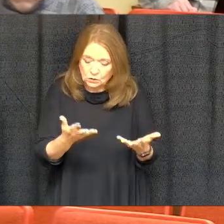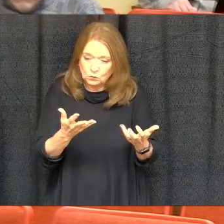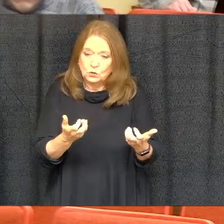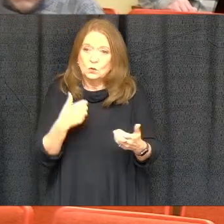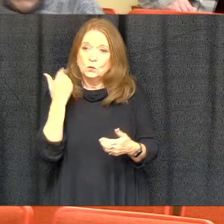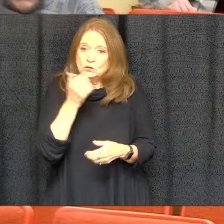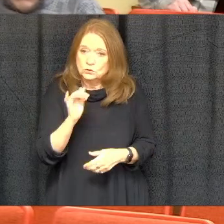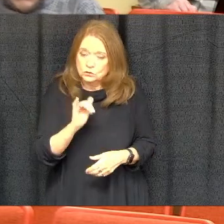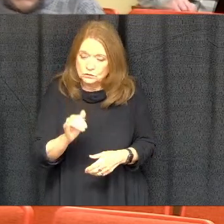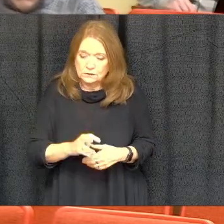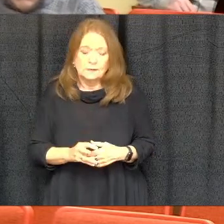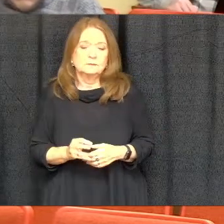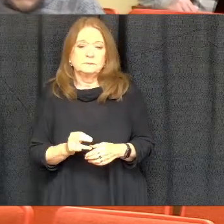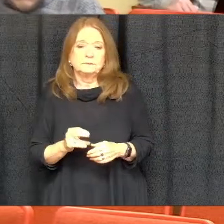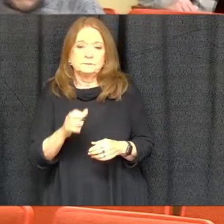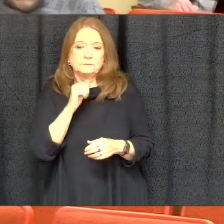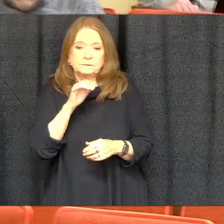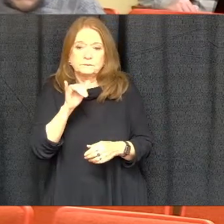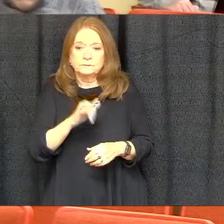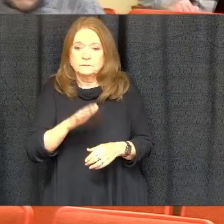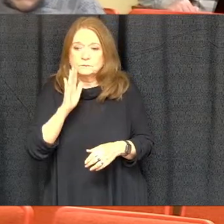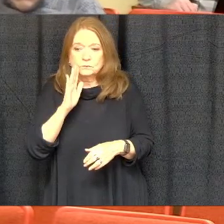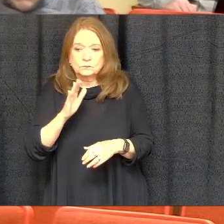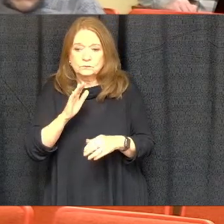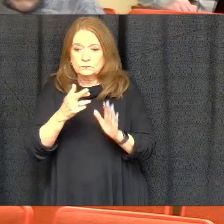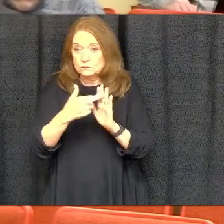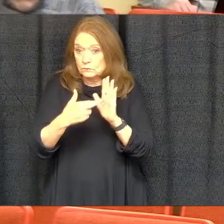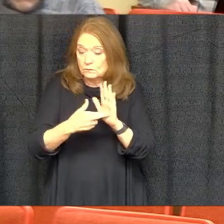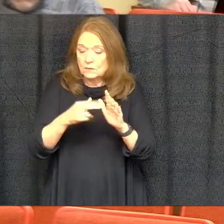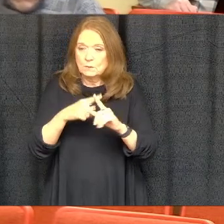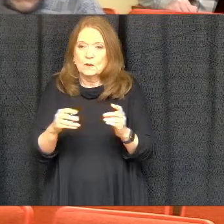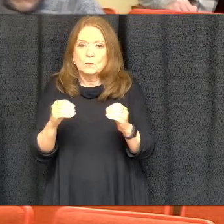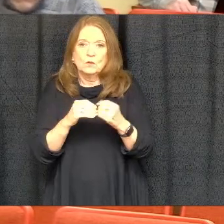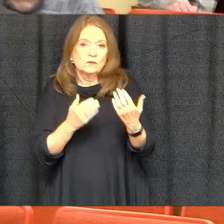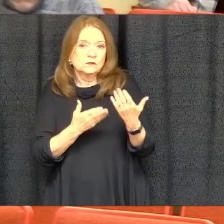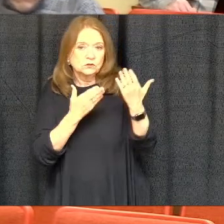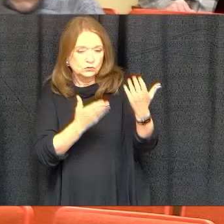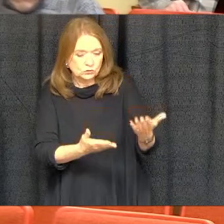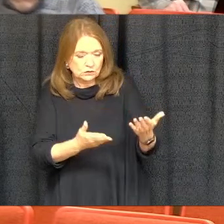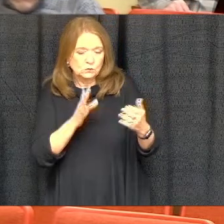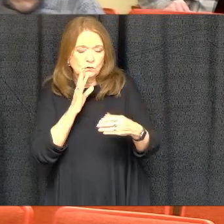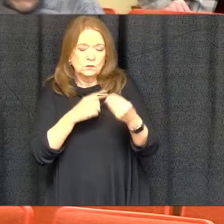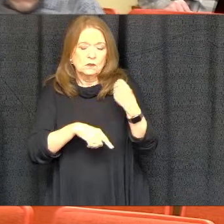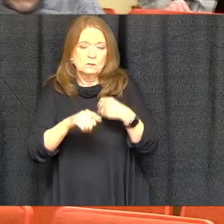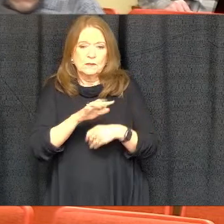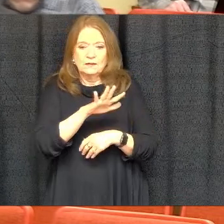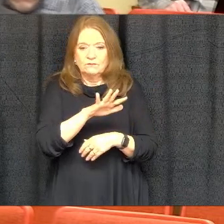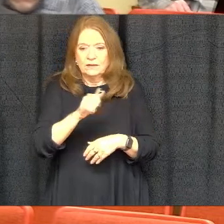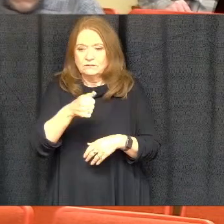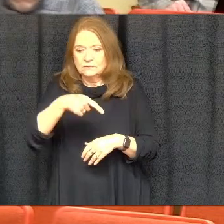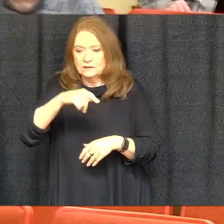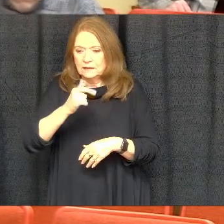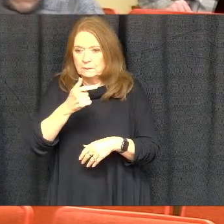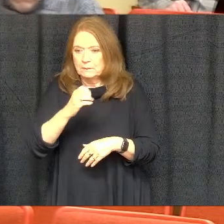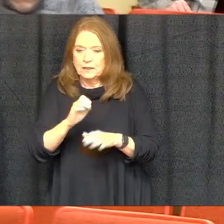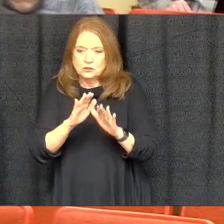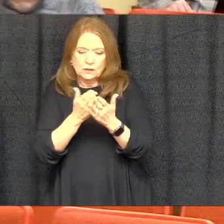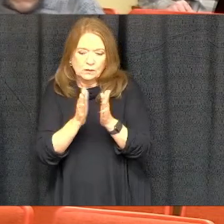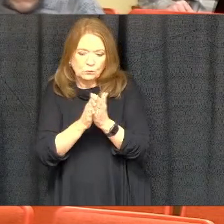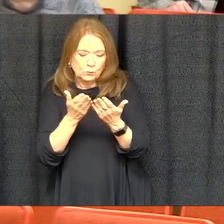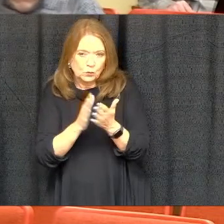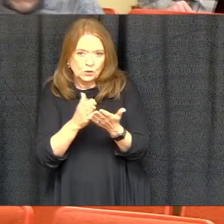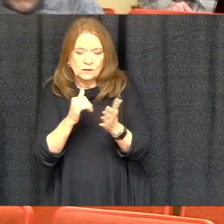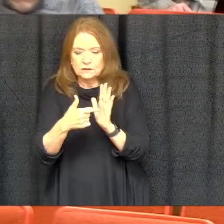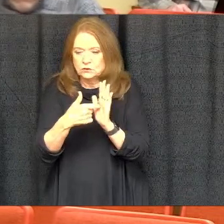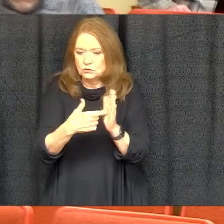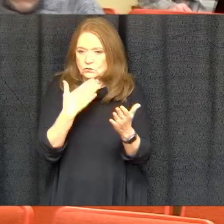like? And not that it would be a regulation, but it's more of a suggestion book. We're talking about a 5 to 10 page little booklet that shows some examples of good